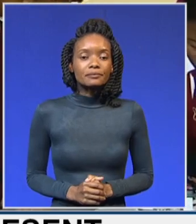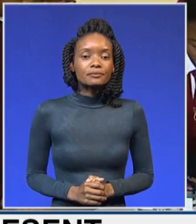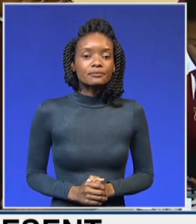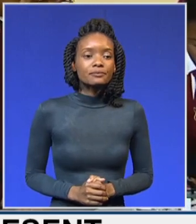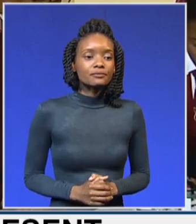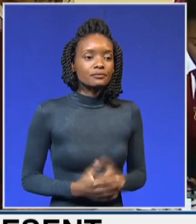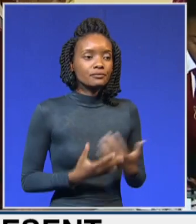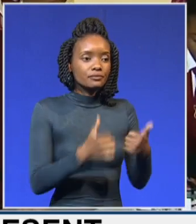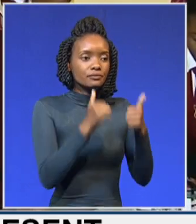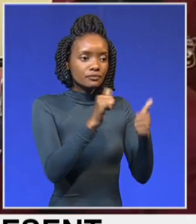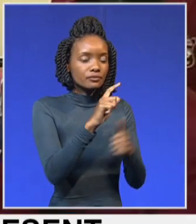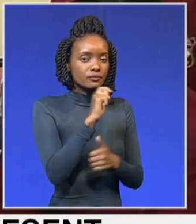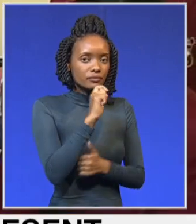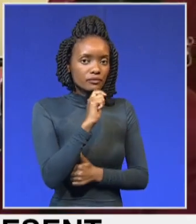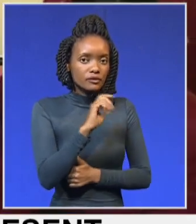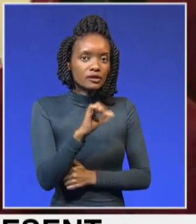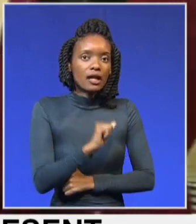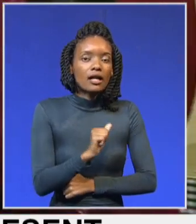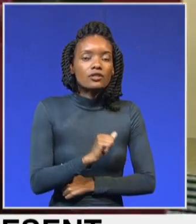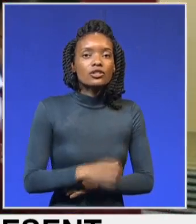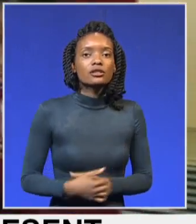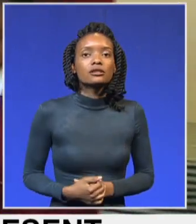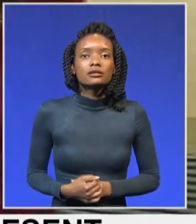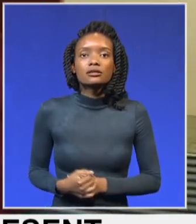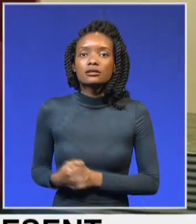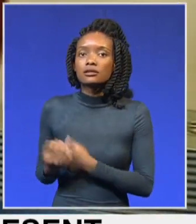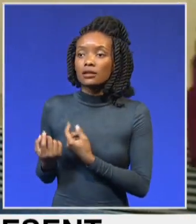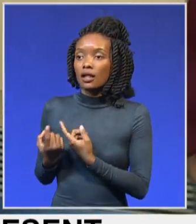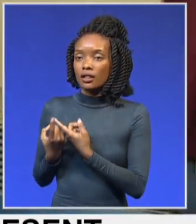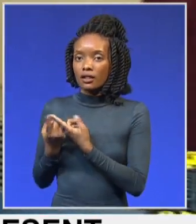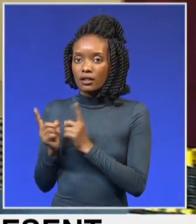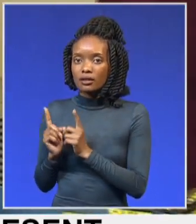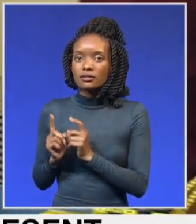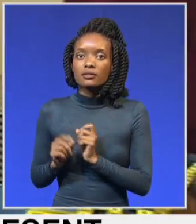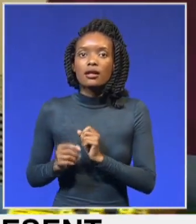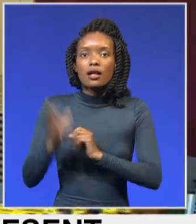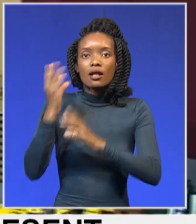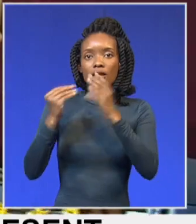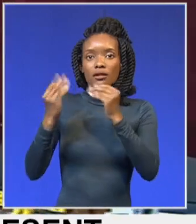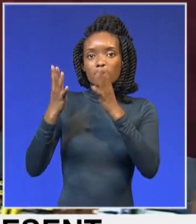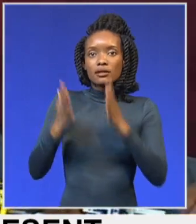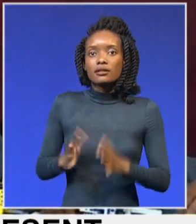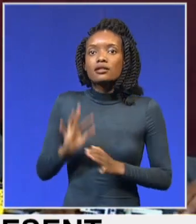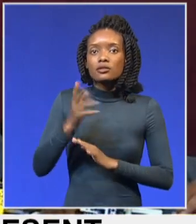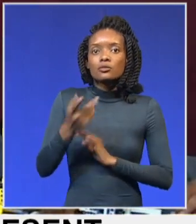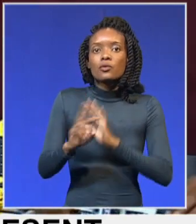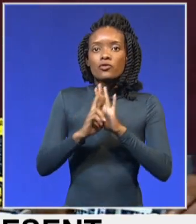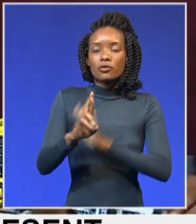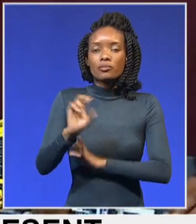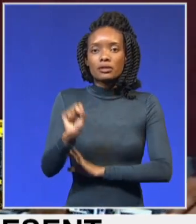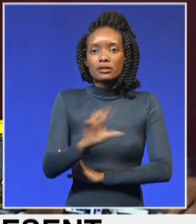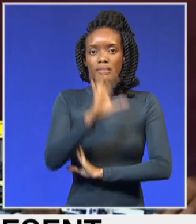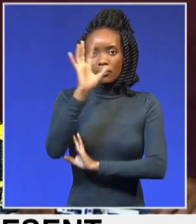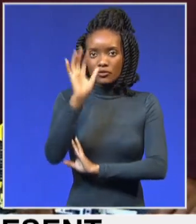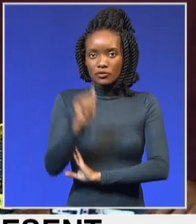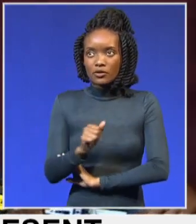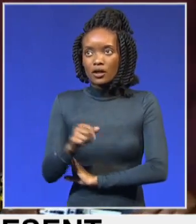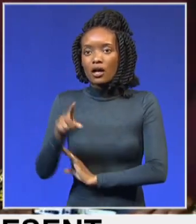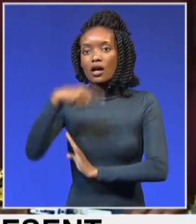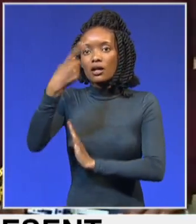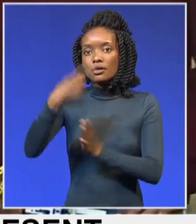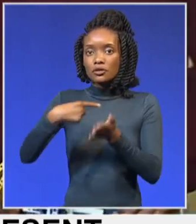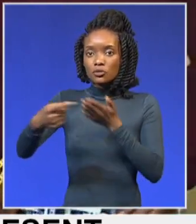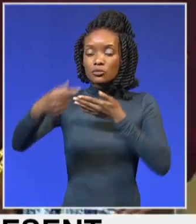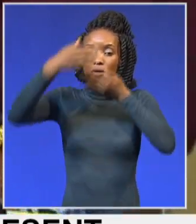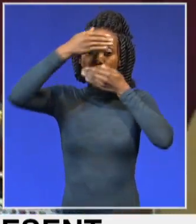Hi, good morning, Eldrin. Well, this is the Toxic Legos, and they will be representing South Africa in Marrakesh next week. Of